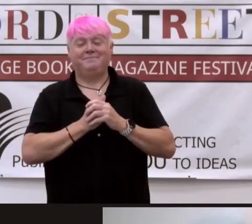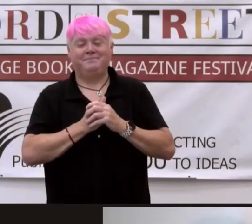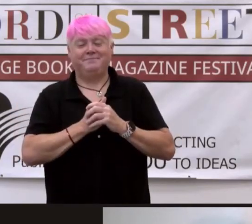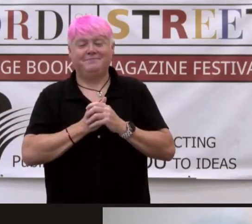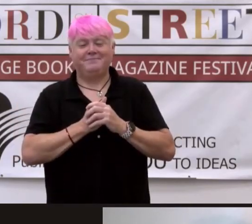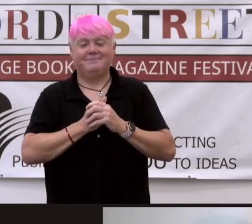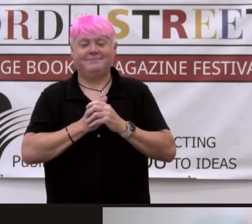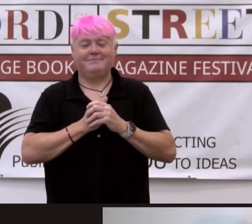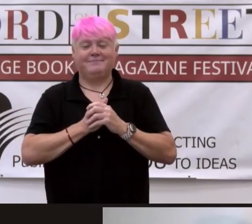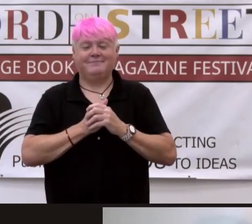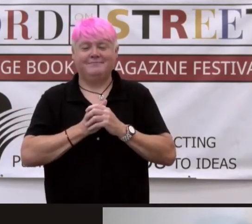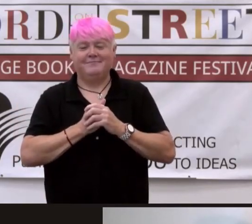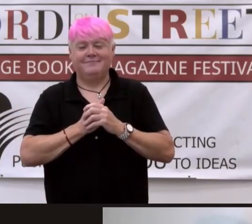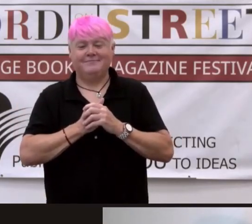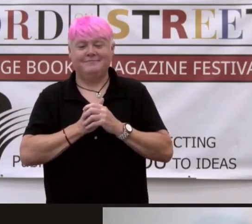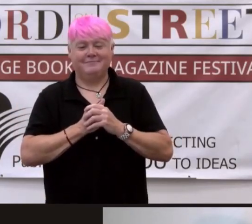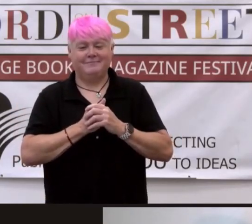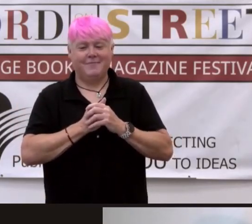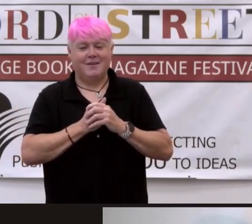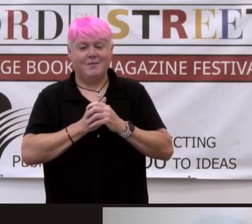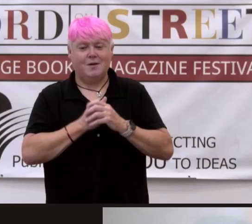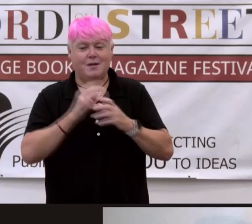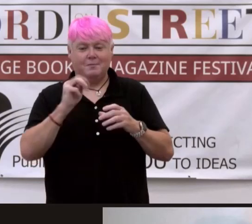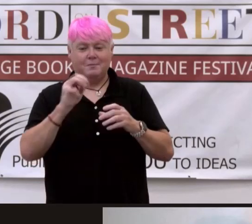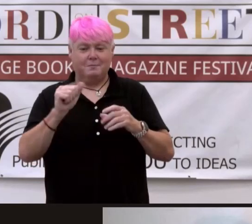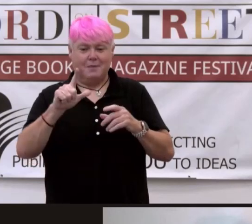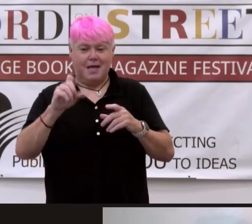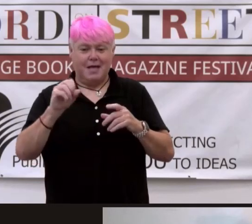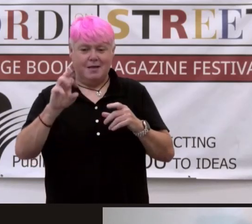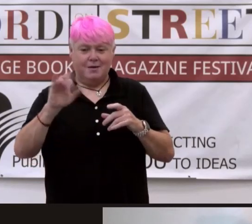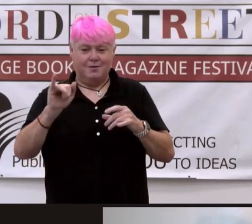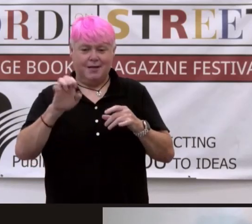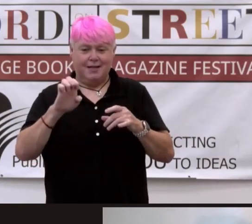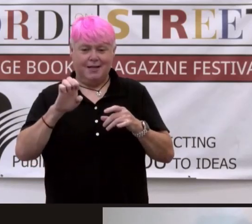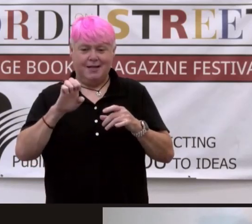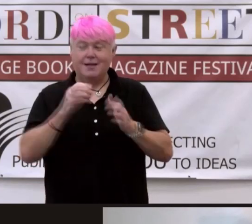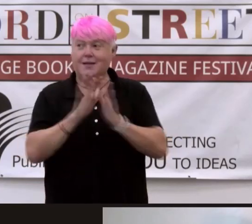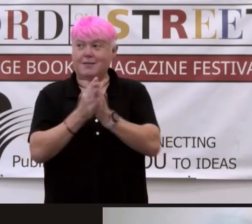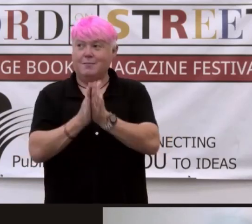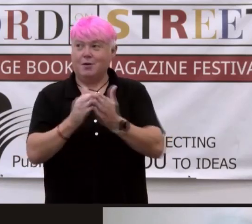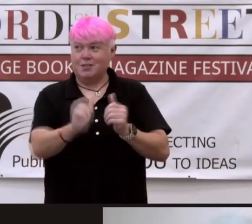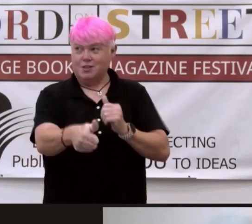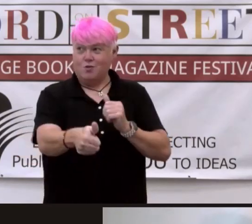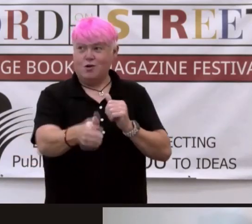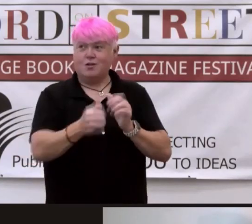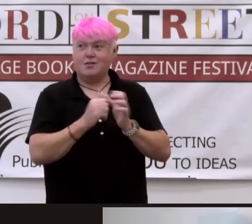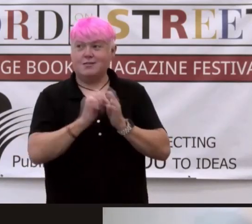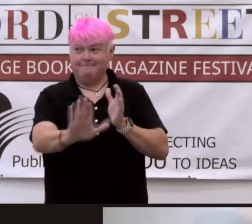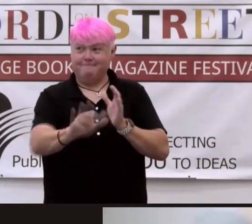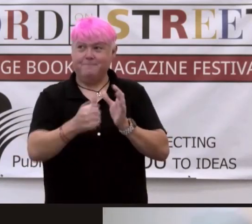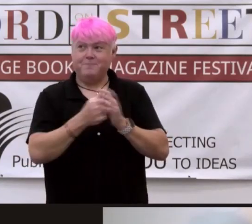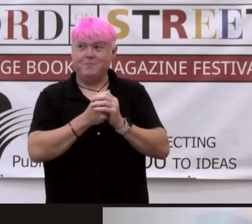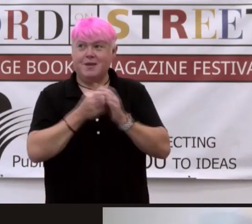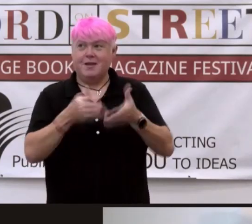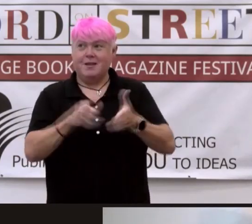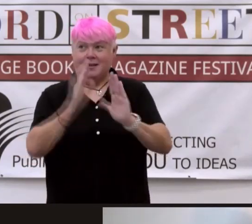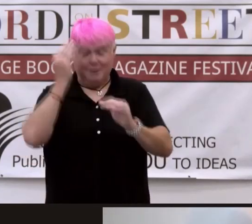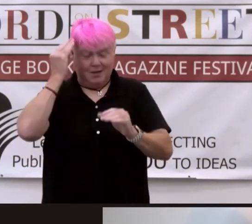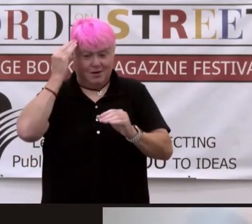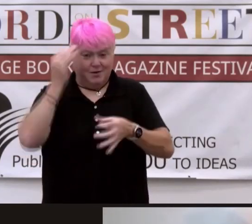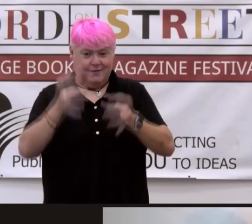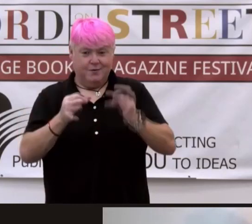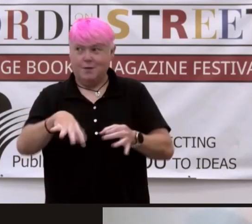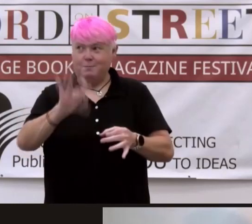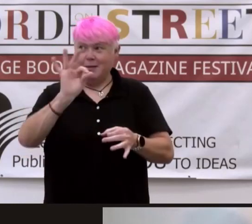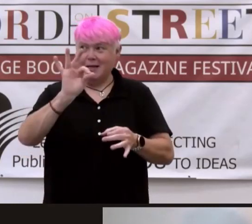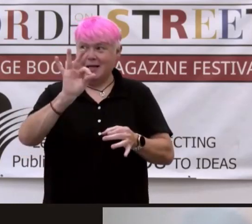All right. Okay, well, Mallory, it looks like the book is yours. So if you can also let me know if you'd like to pick it up at